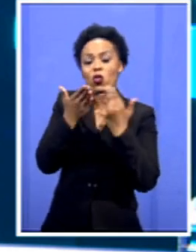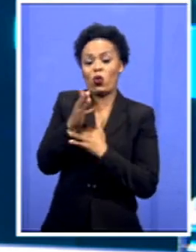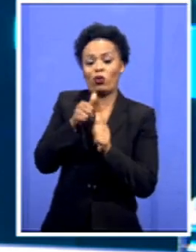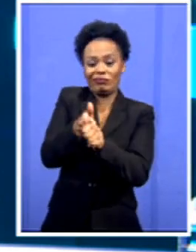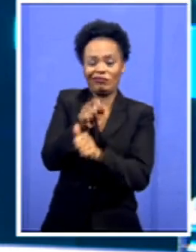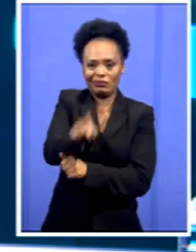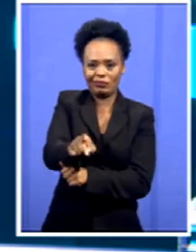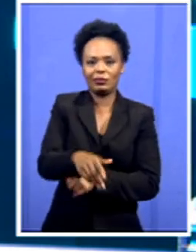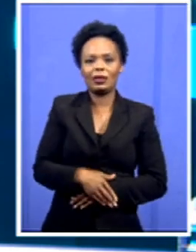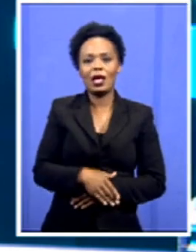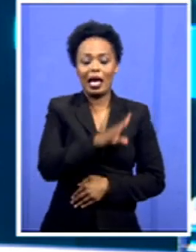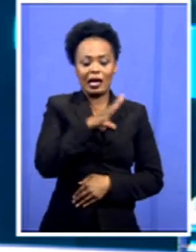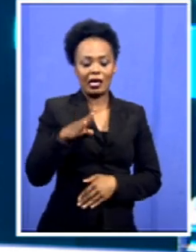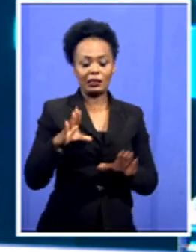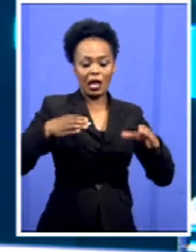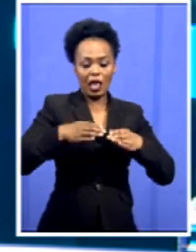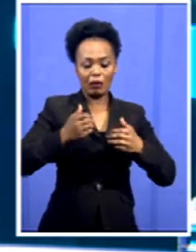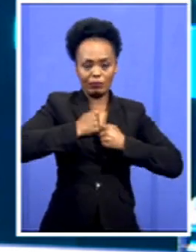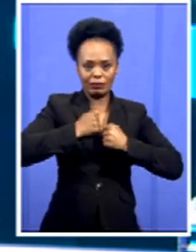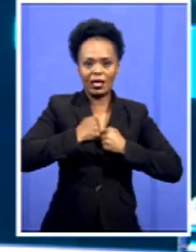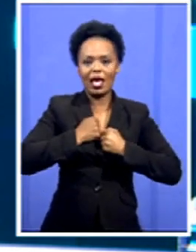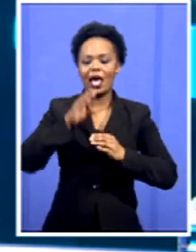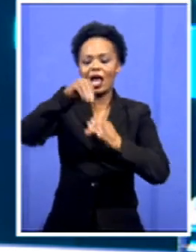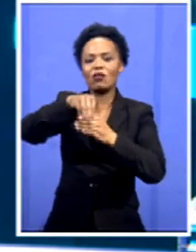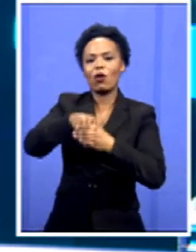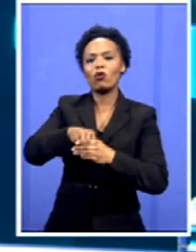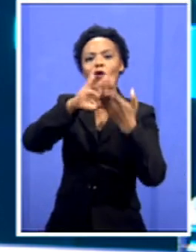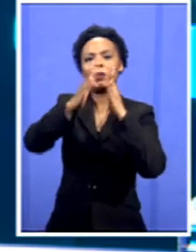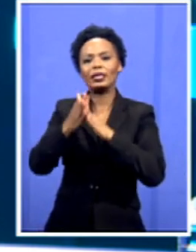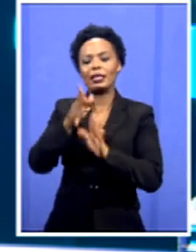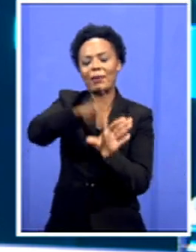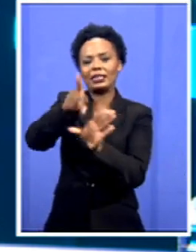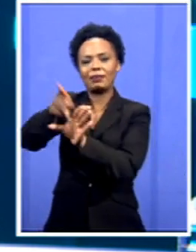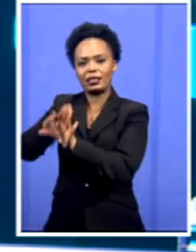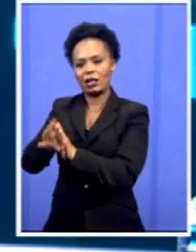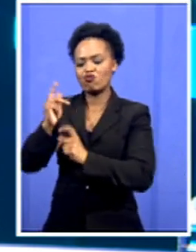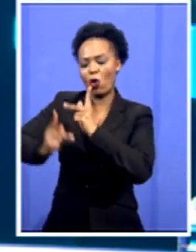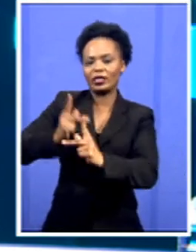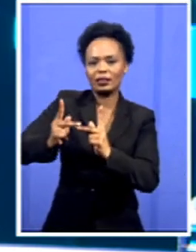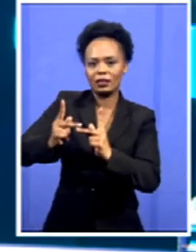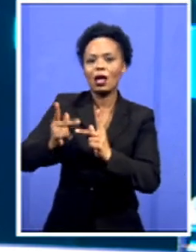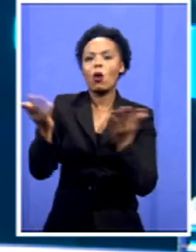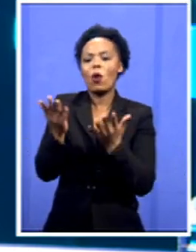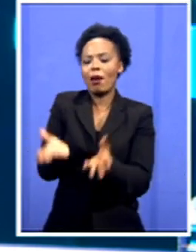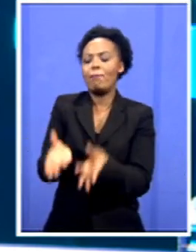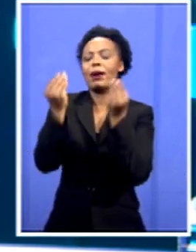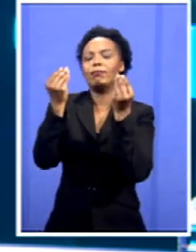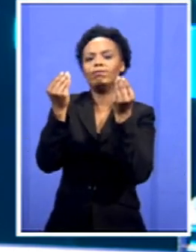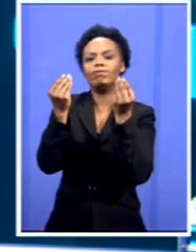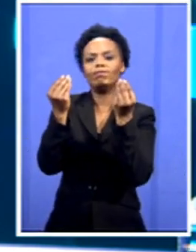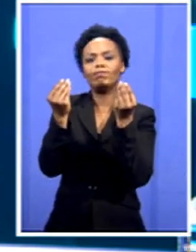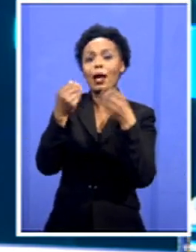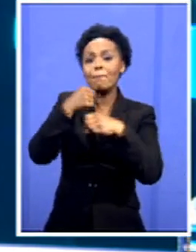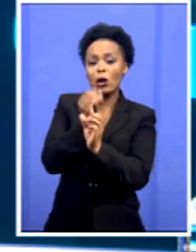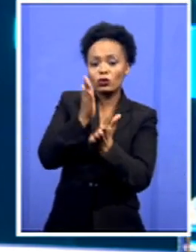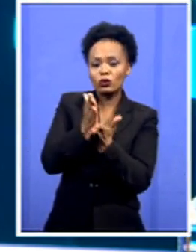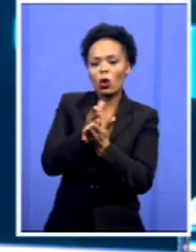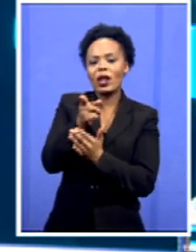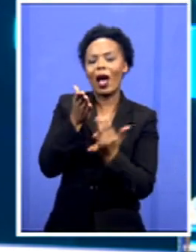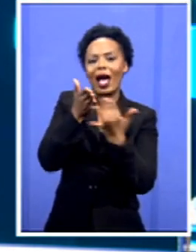Now, our councillors are involved in community public participation processes where they get, you know, they ensure that they